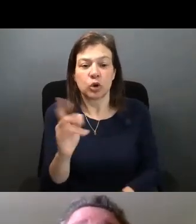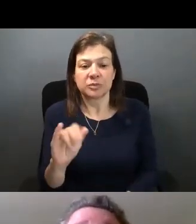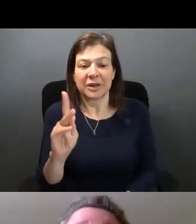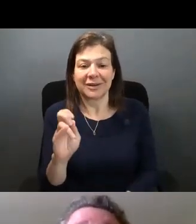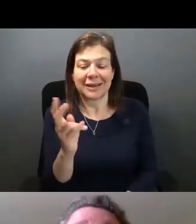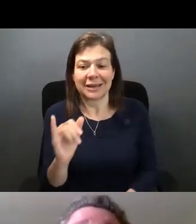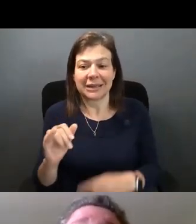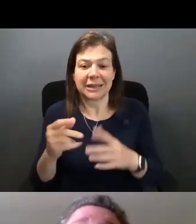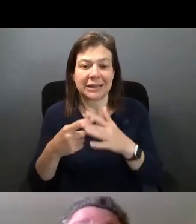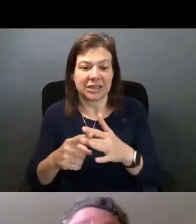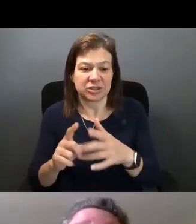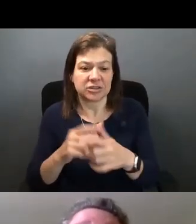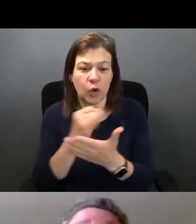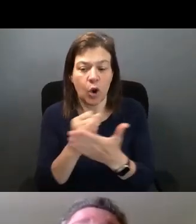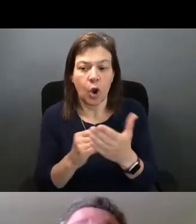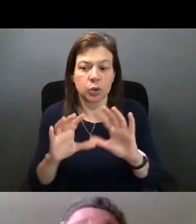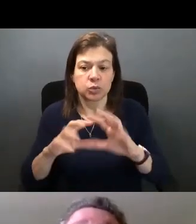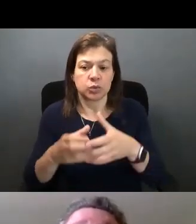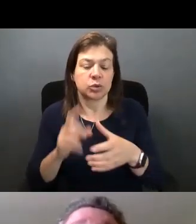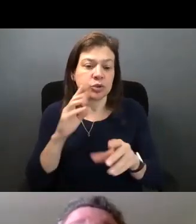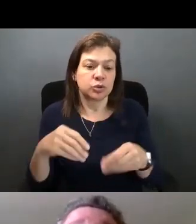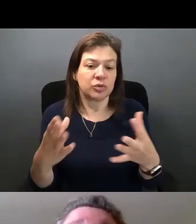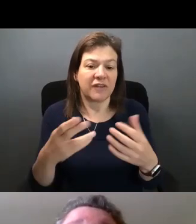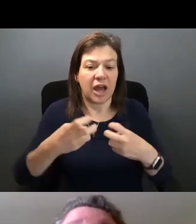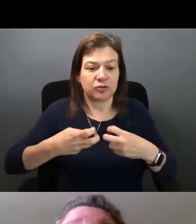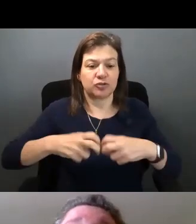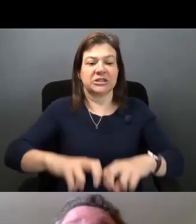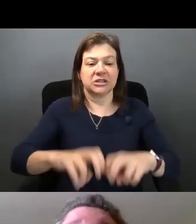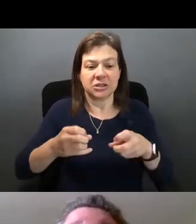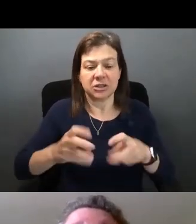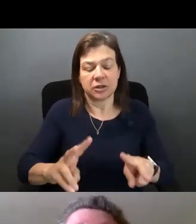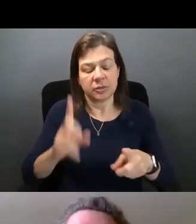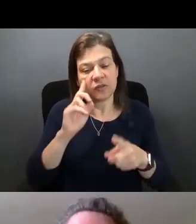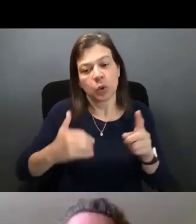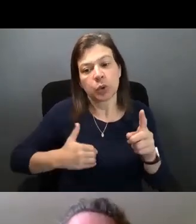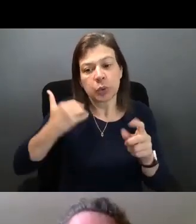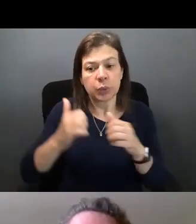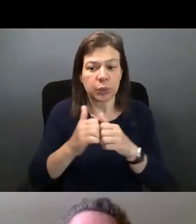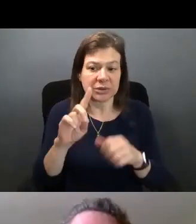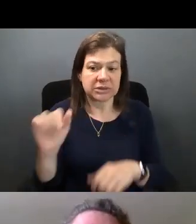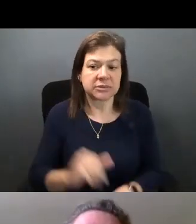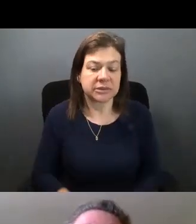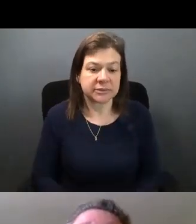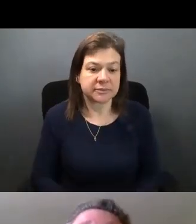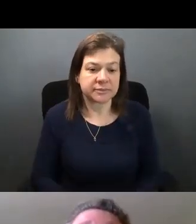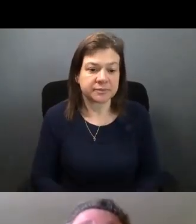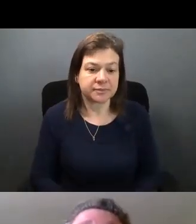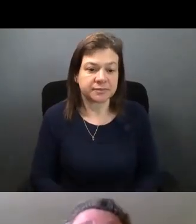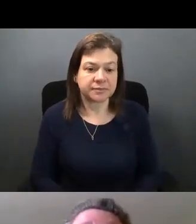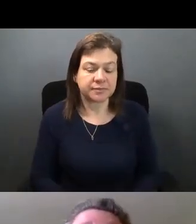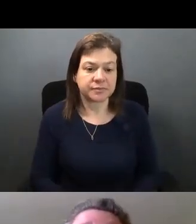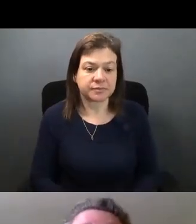arts organizations to provide transition opportunities for youth with disabilities. A